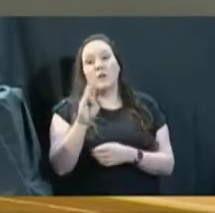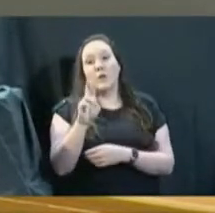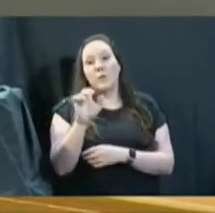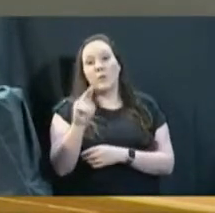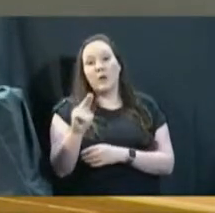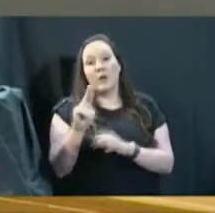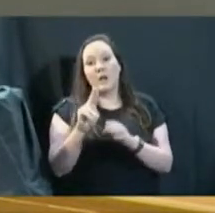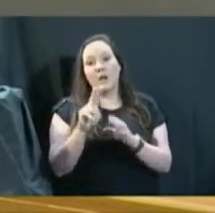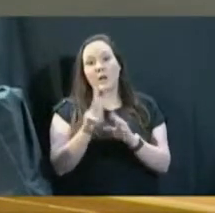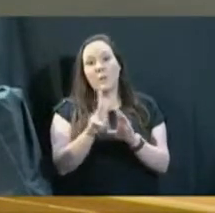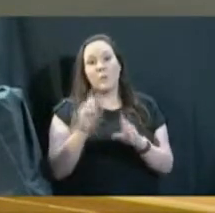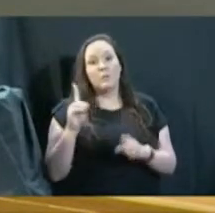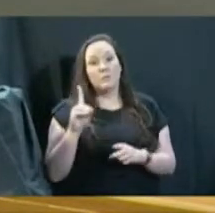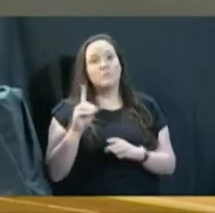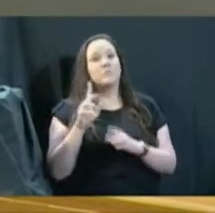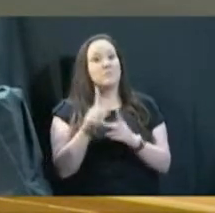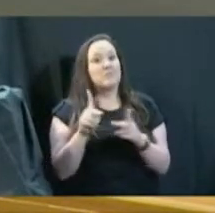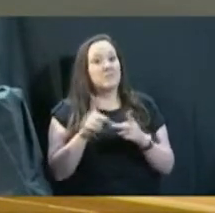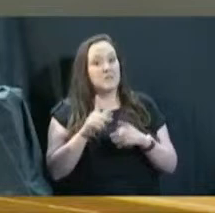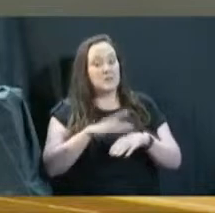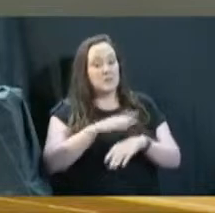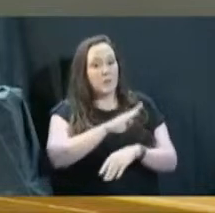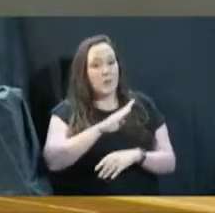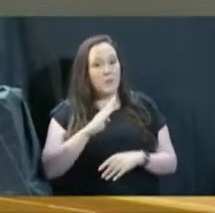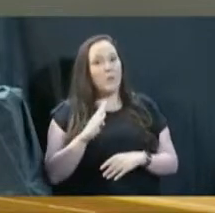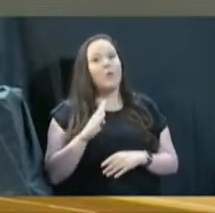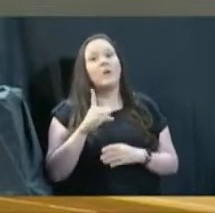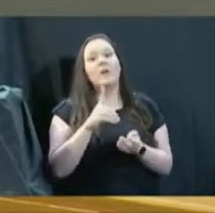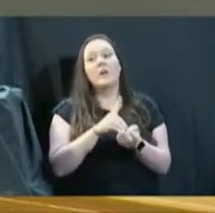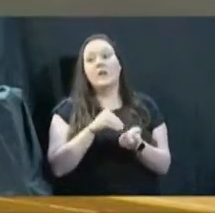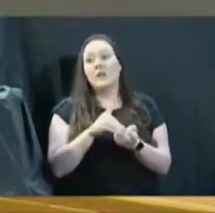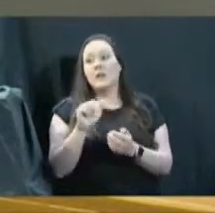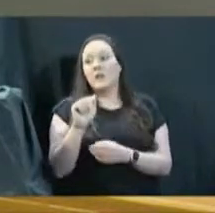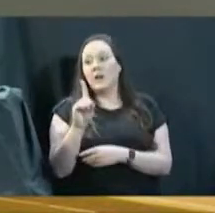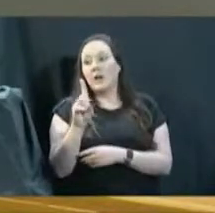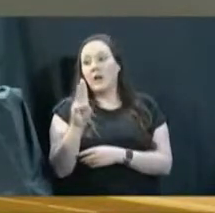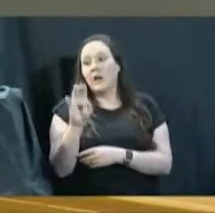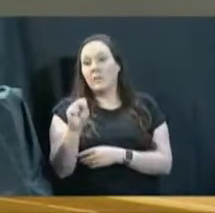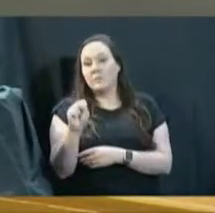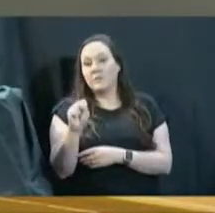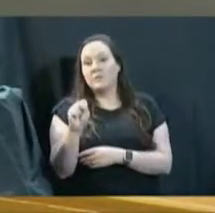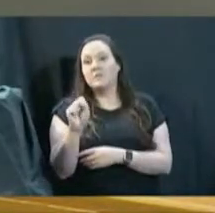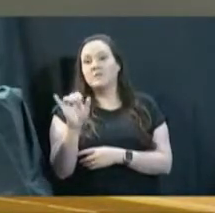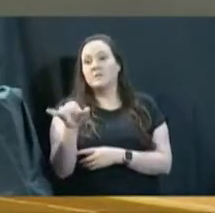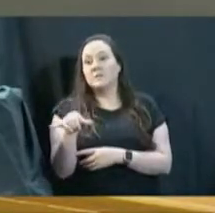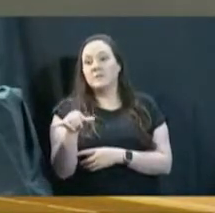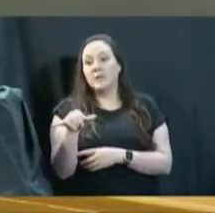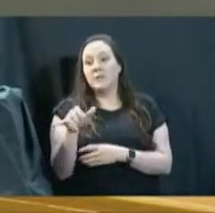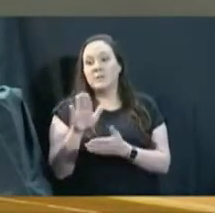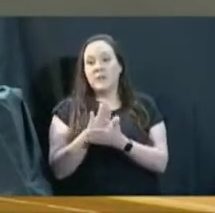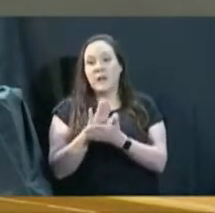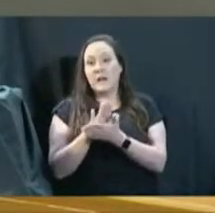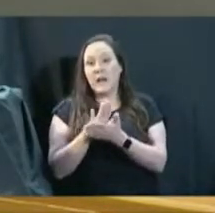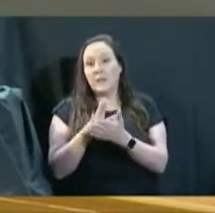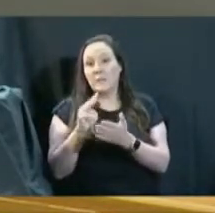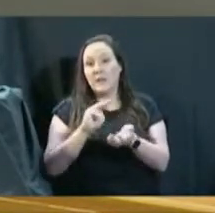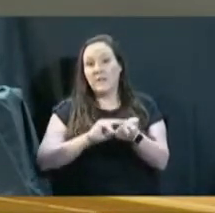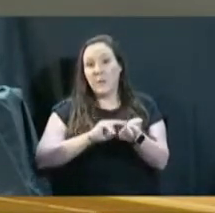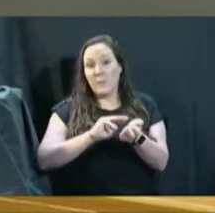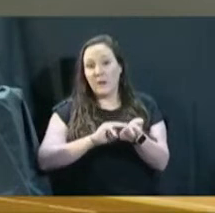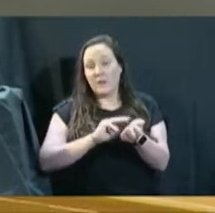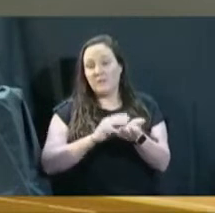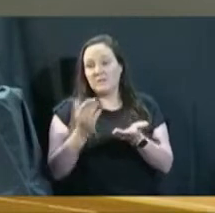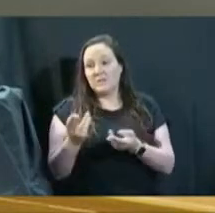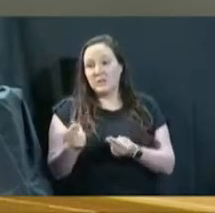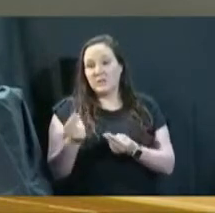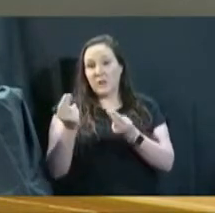his position on the board, and Dr. Adams was the Academy of Medicine nominee and was confirmed